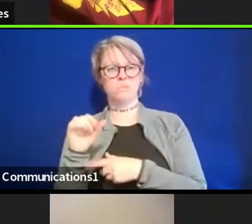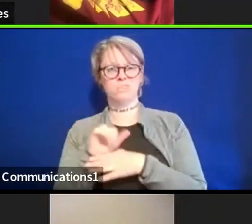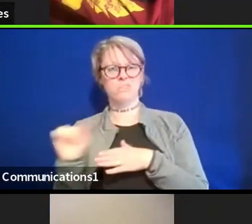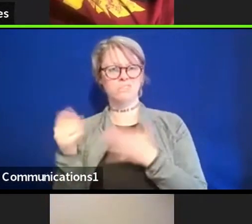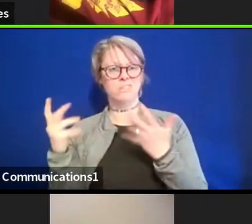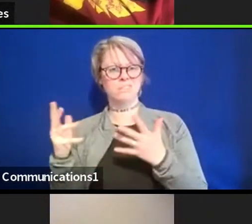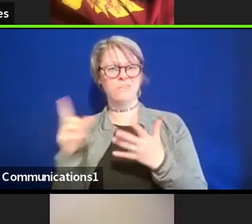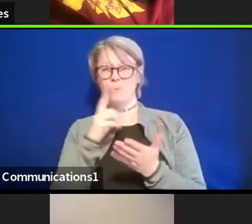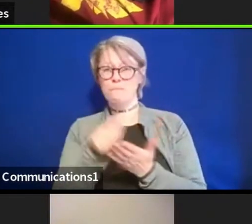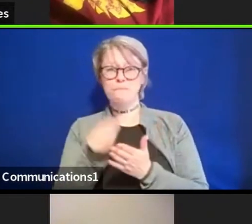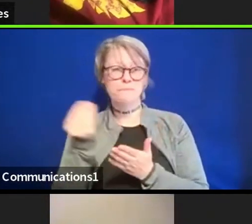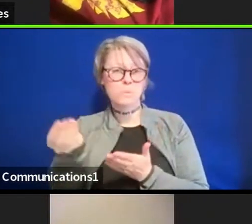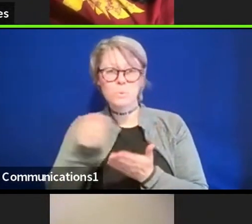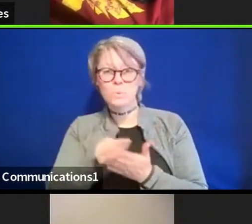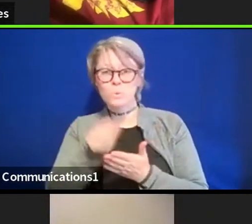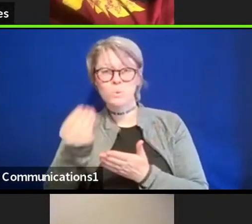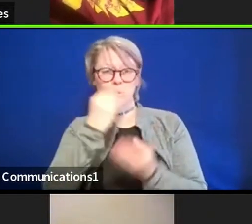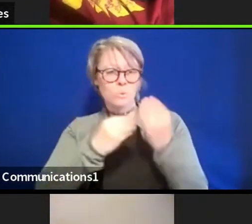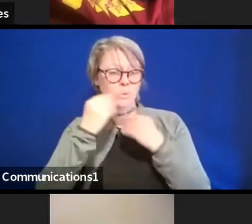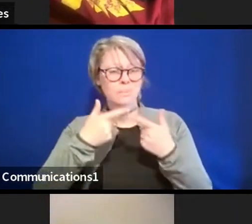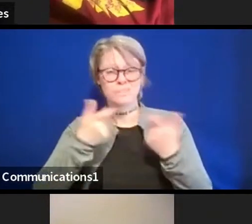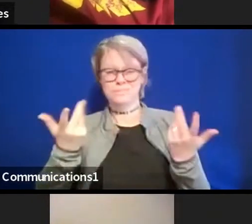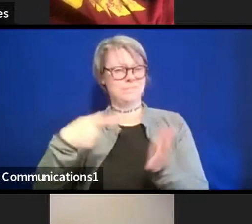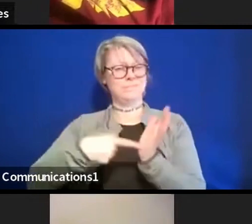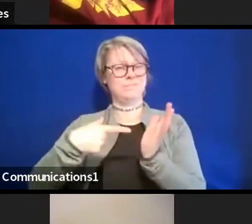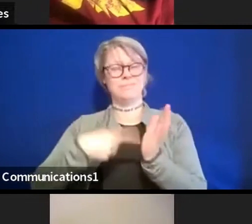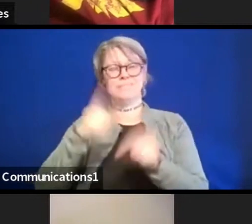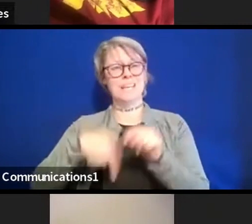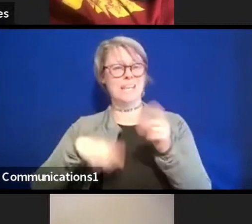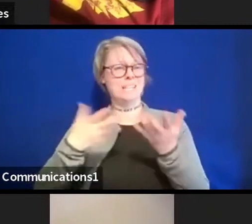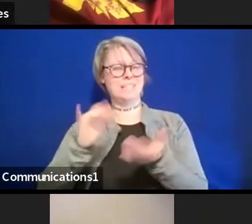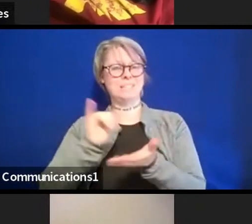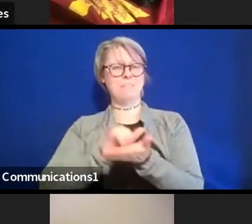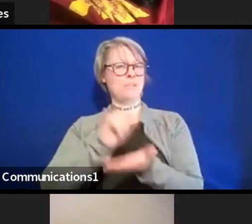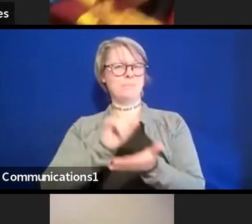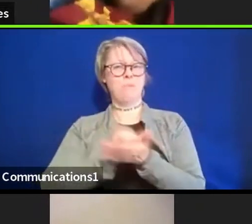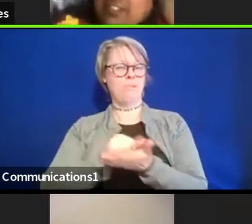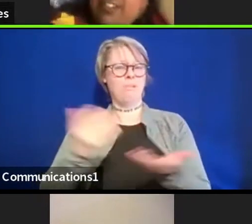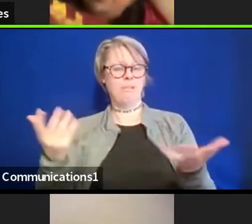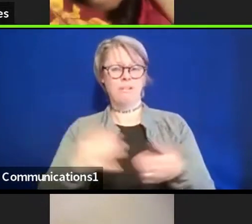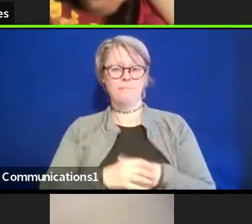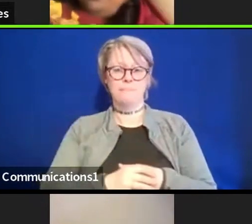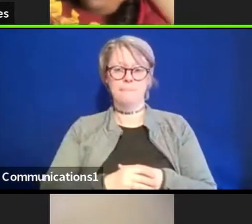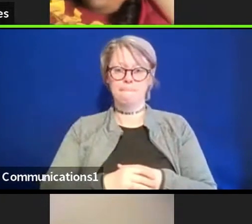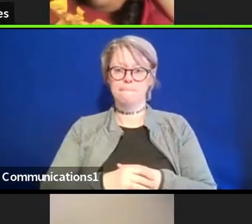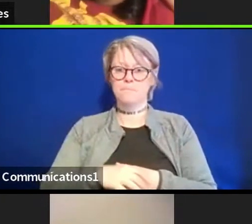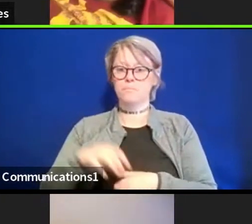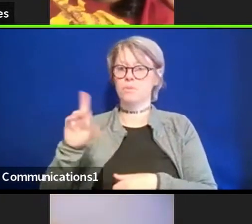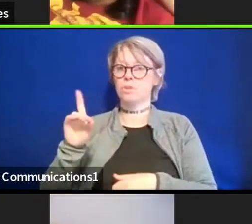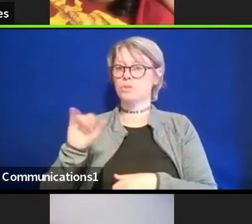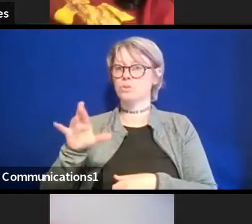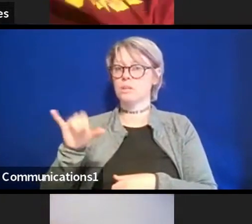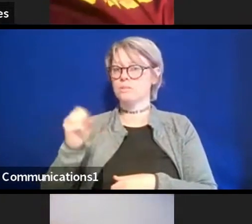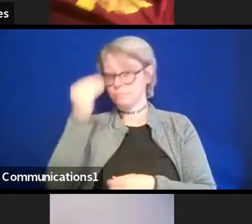with like groceries and all that stuff. Like, Yeah, right. it's just ridiculous. And ODSP, for people